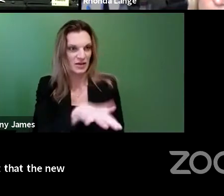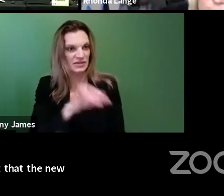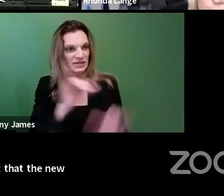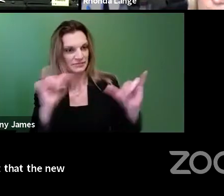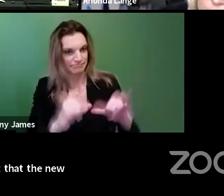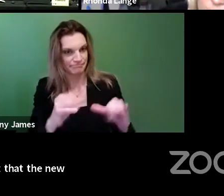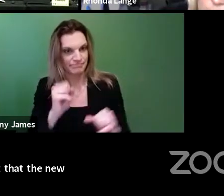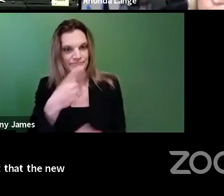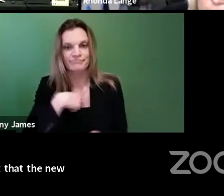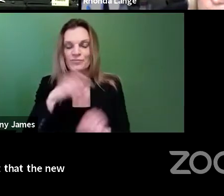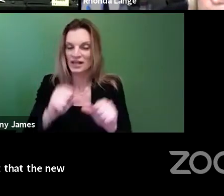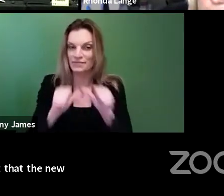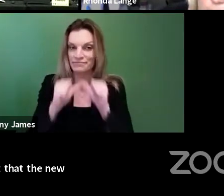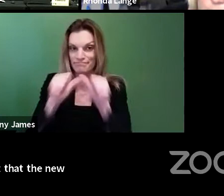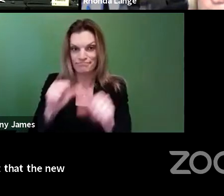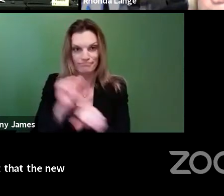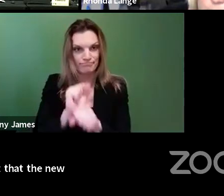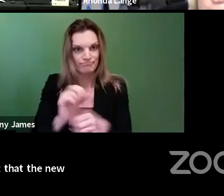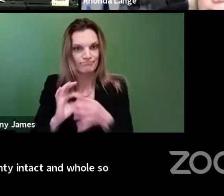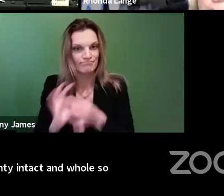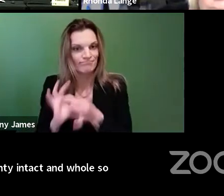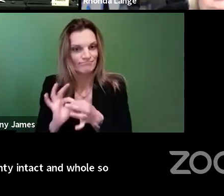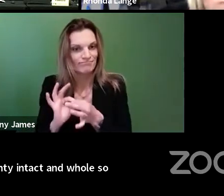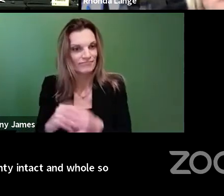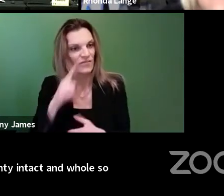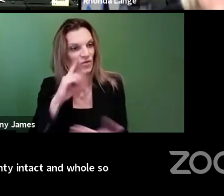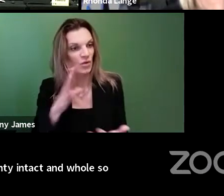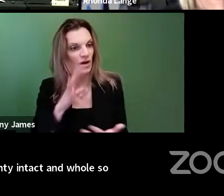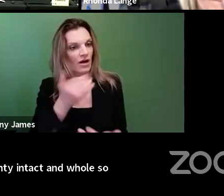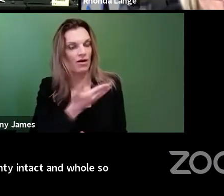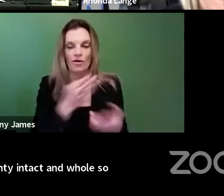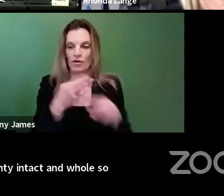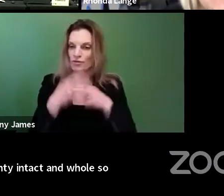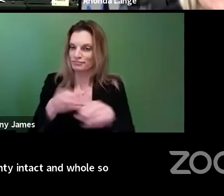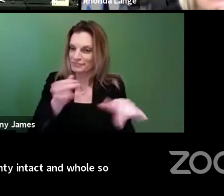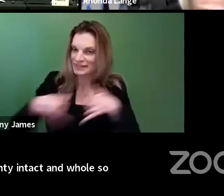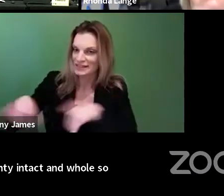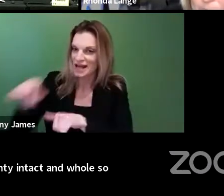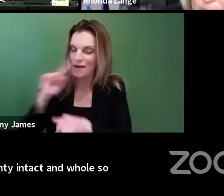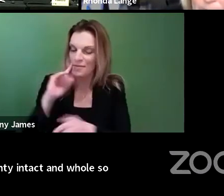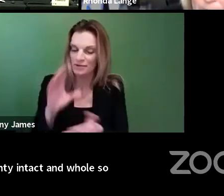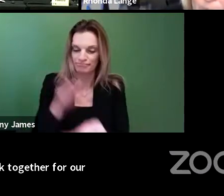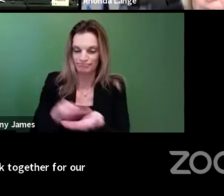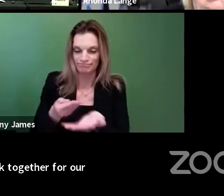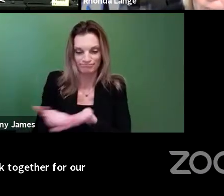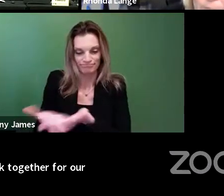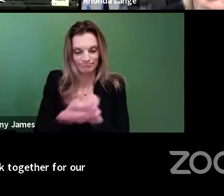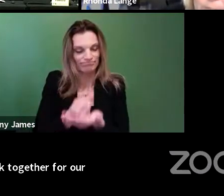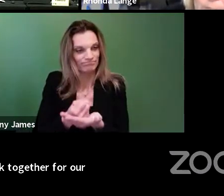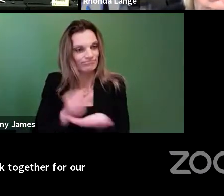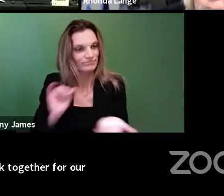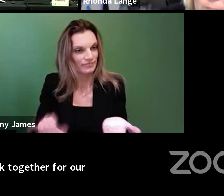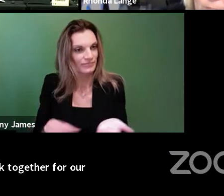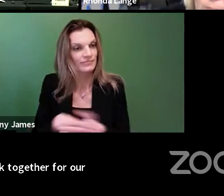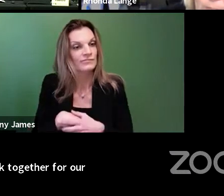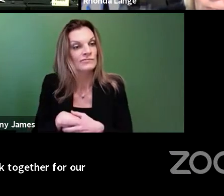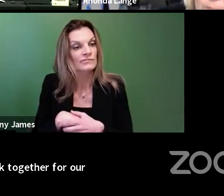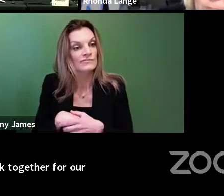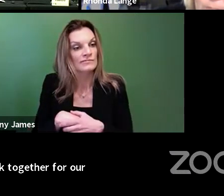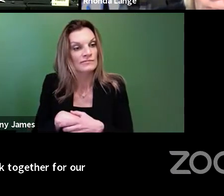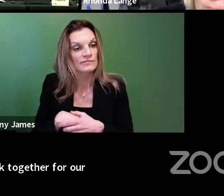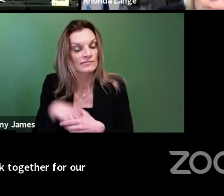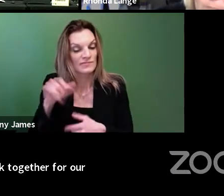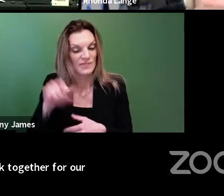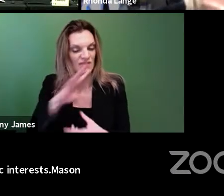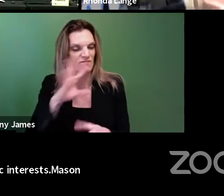so that we may continue to work together for our common social and economic interests. Mason County is within District